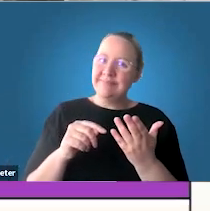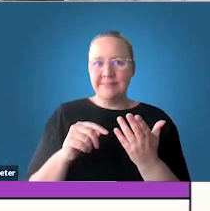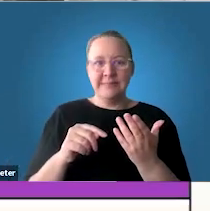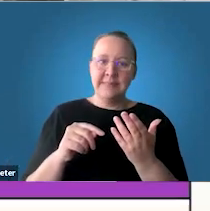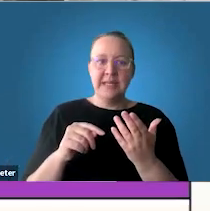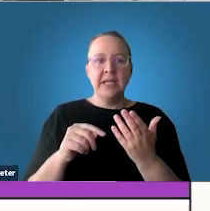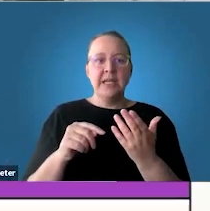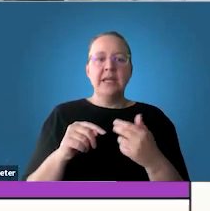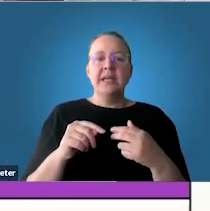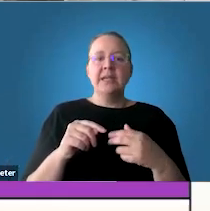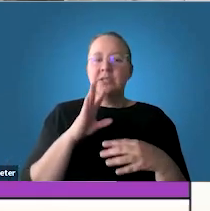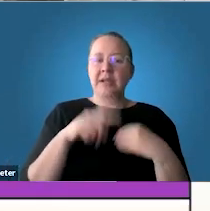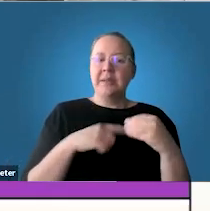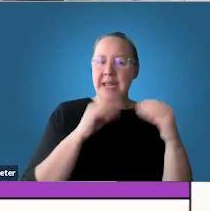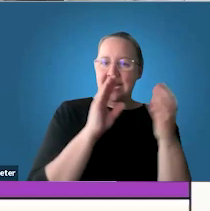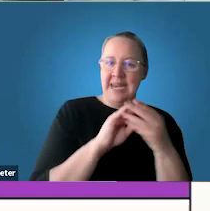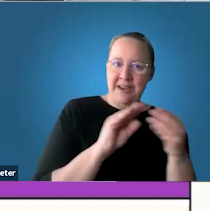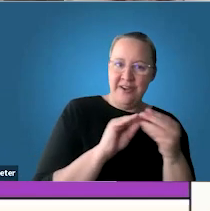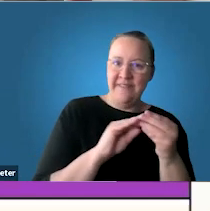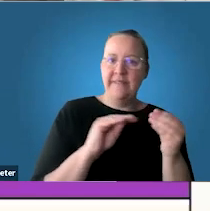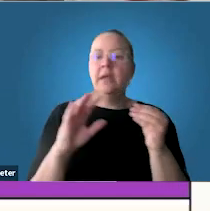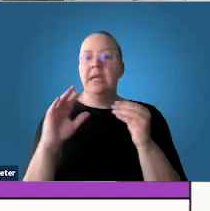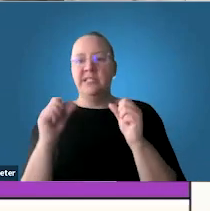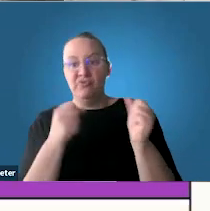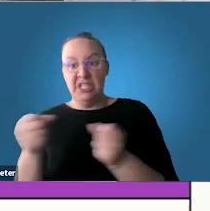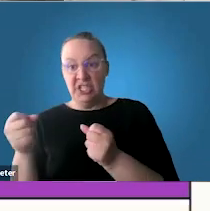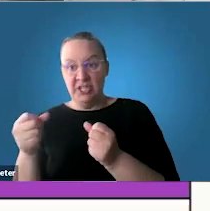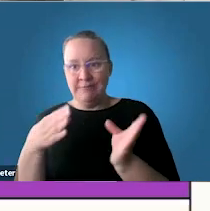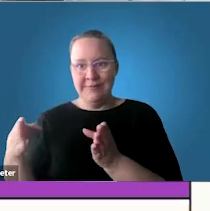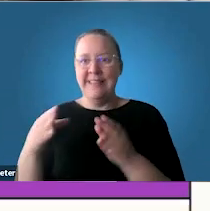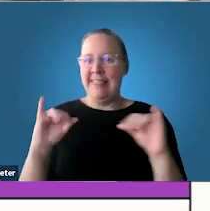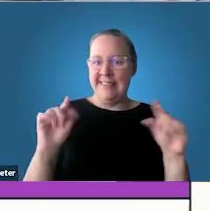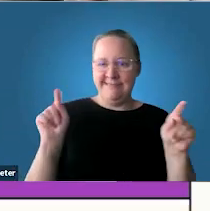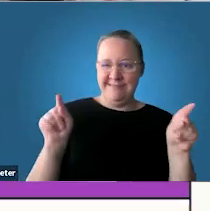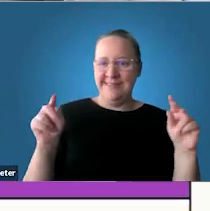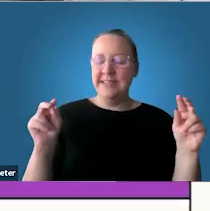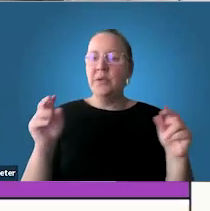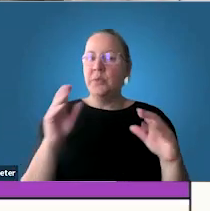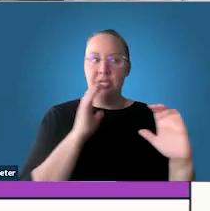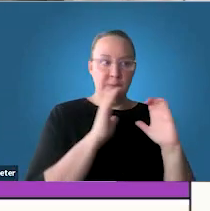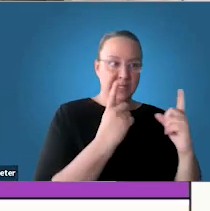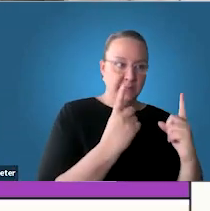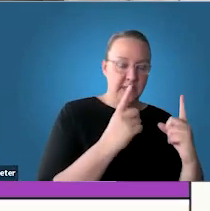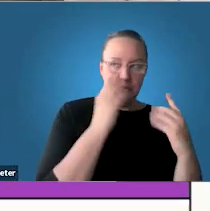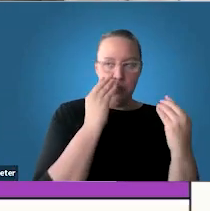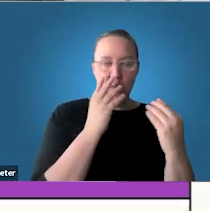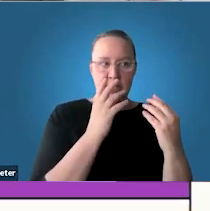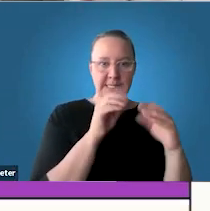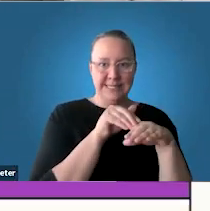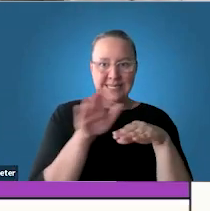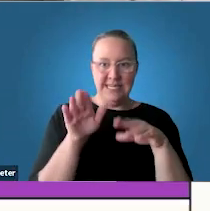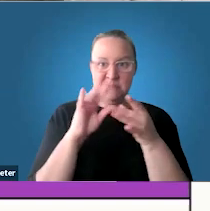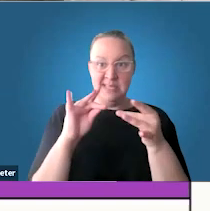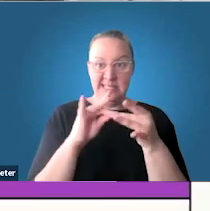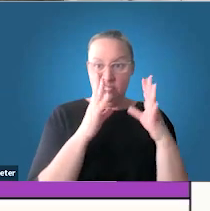understand where it comes from between narrative change and strategic communications, because obviously every time we're communicating something, we're delivering a message